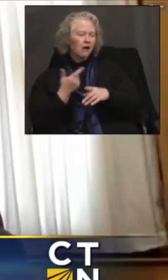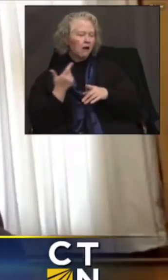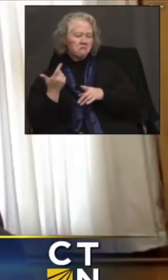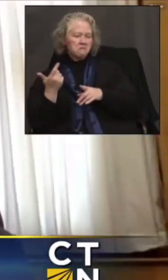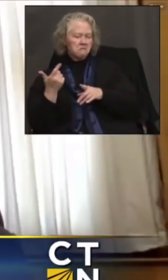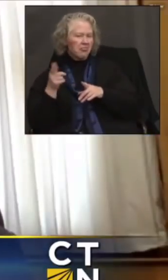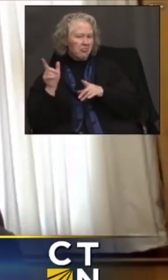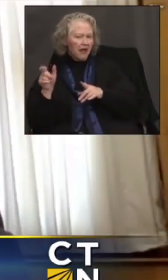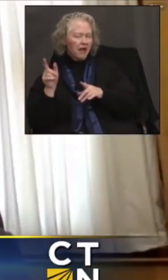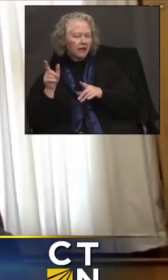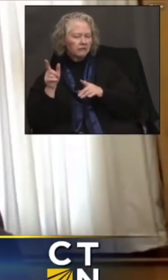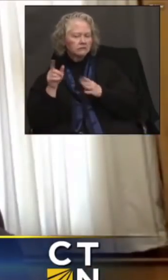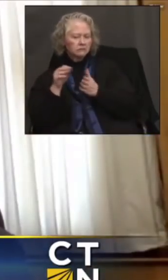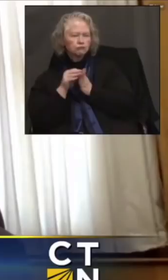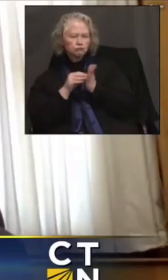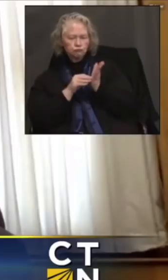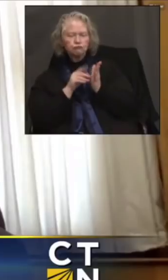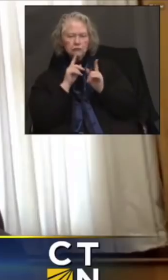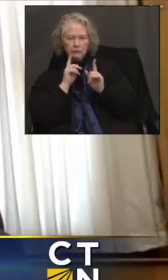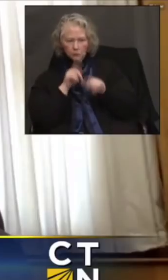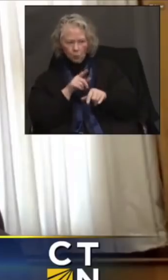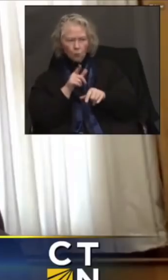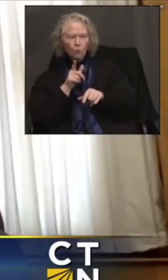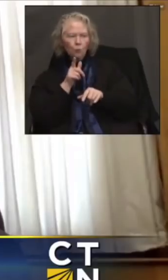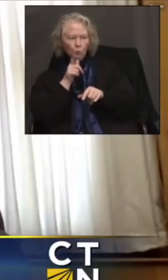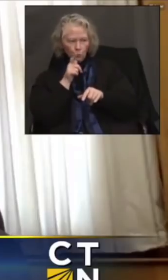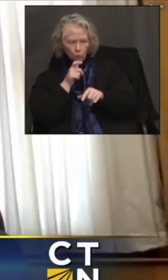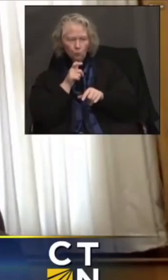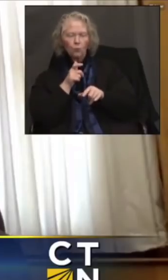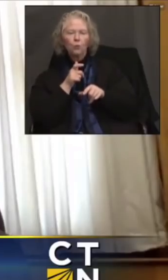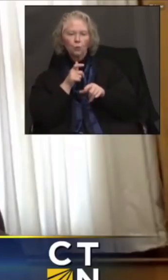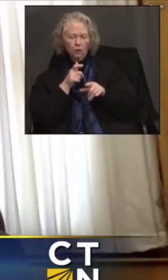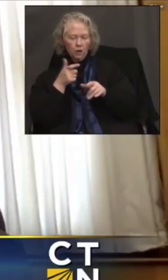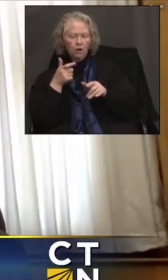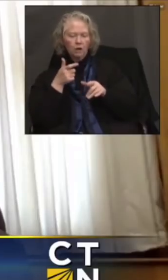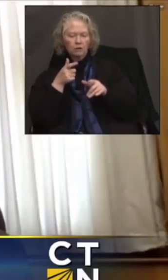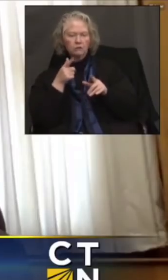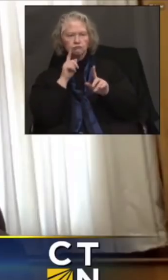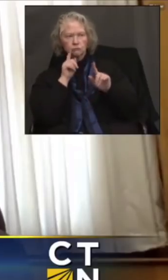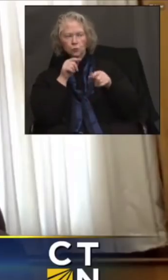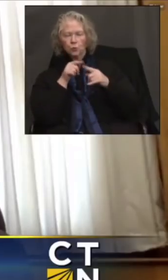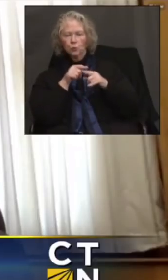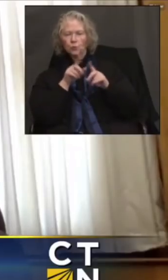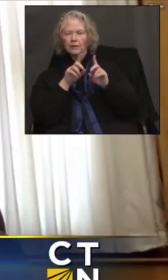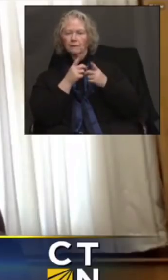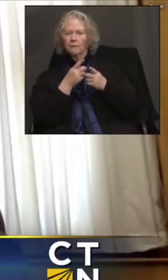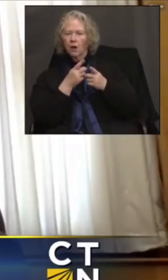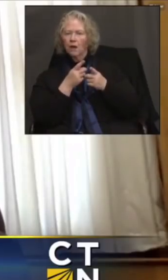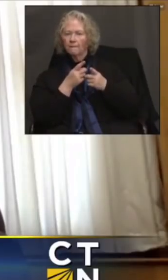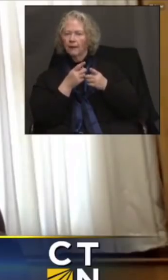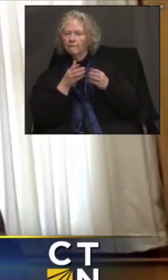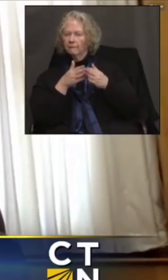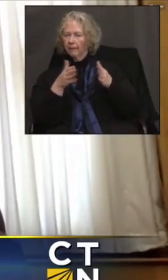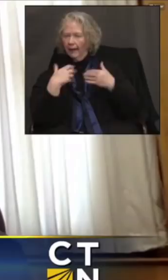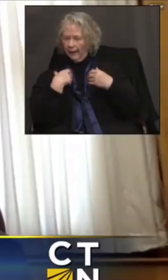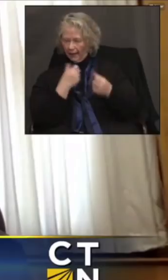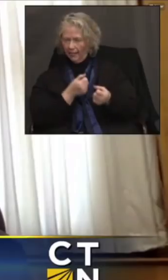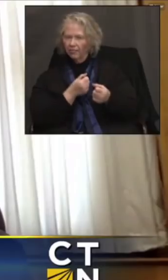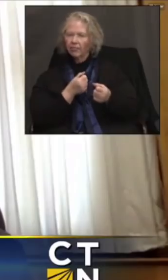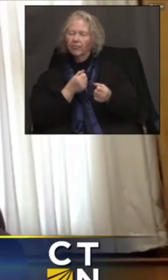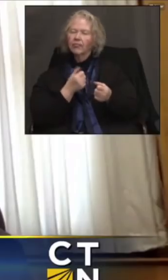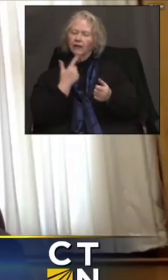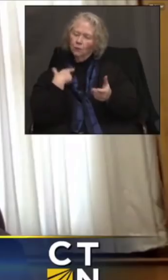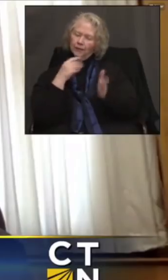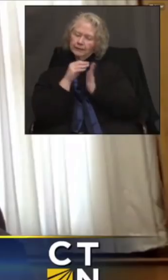providers have to report who they're vaccinating to the State Department of Public Health and our immunization database. One of the key things that they